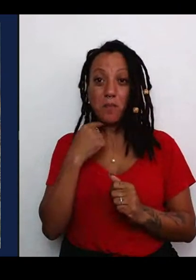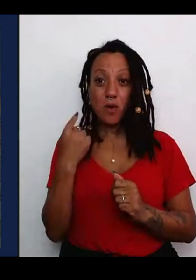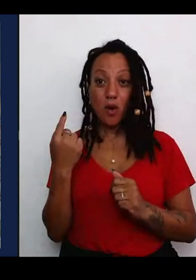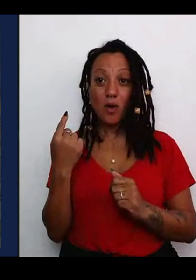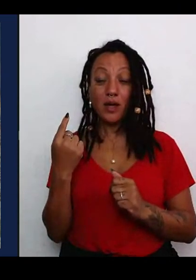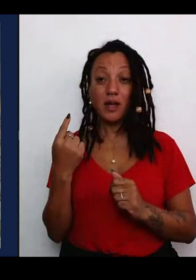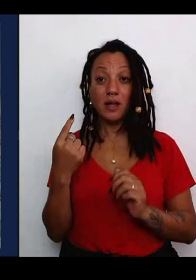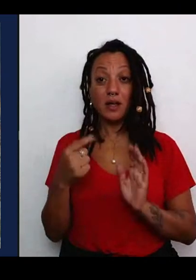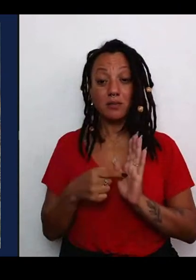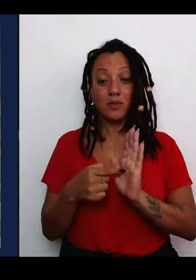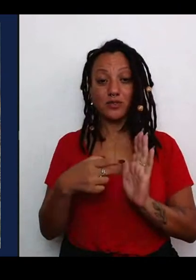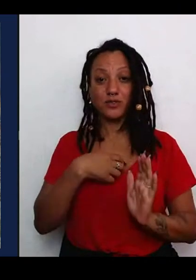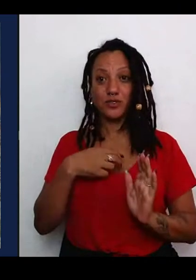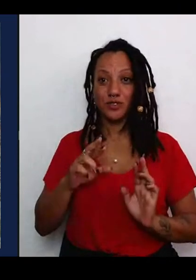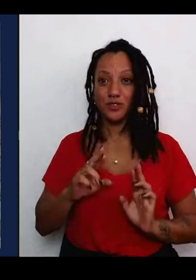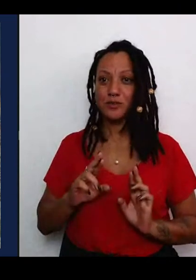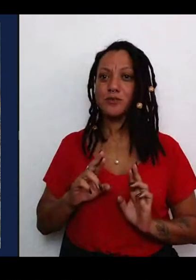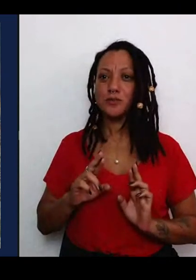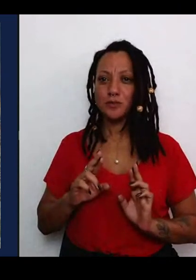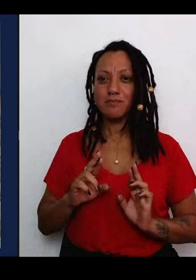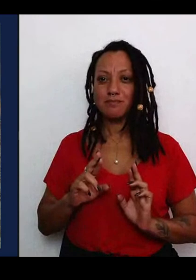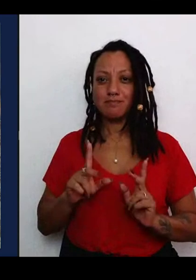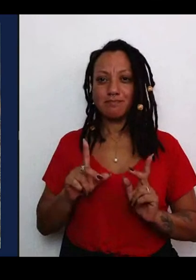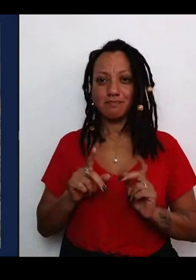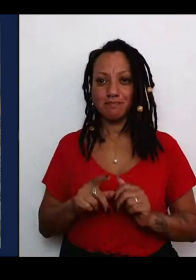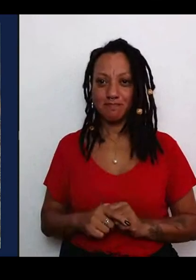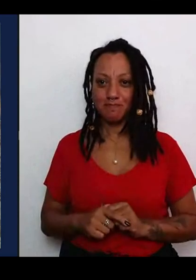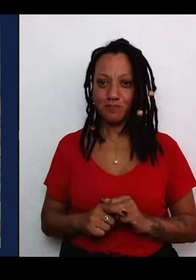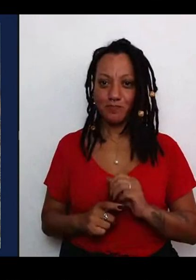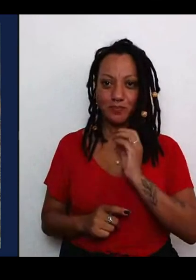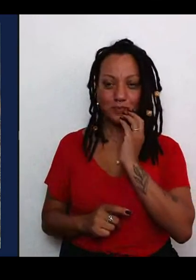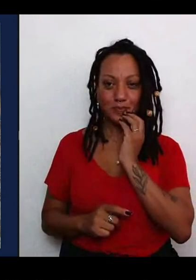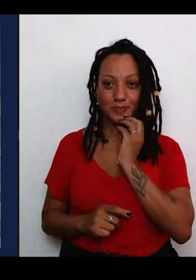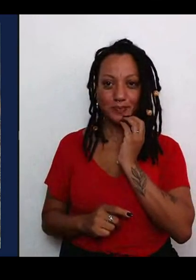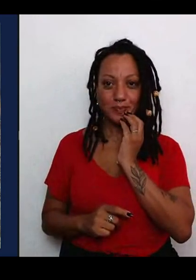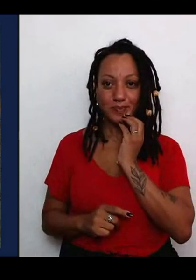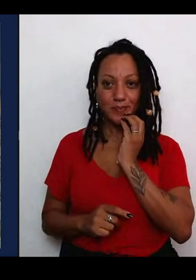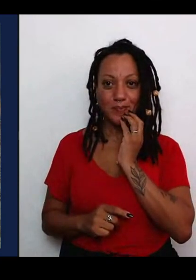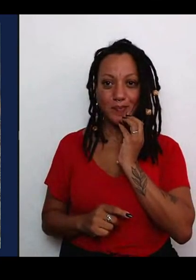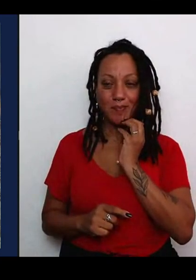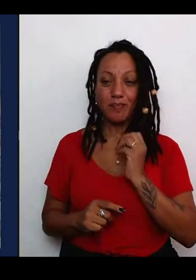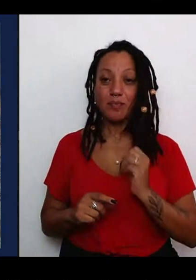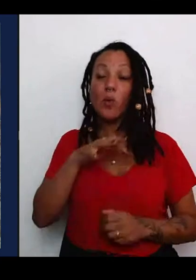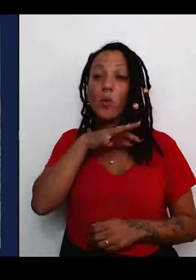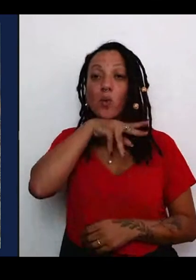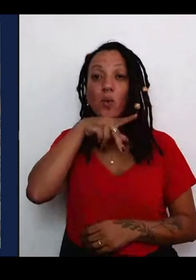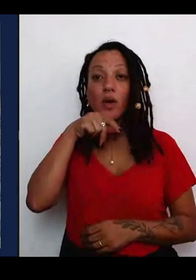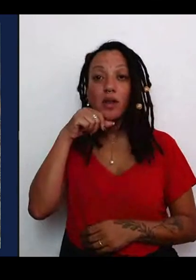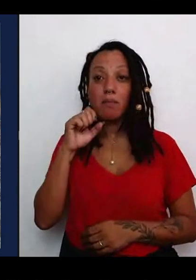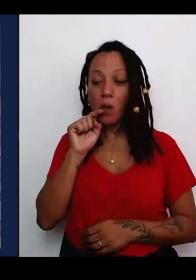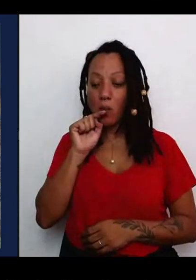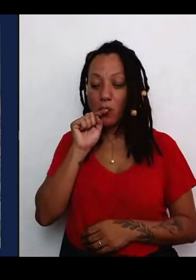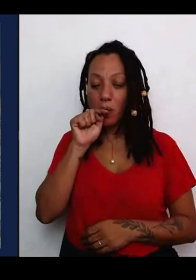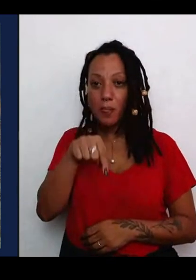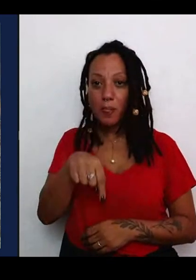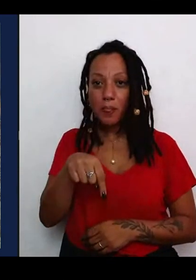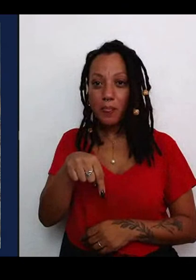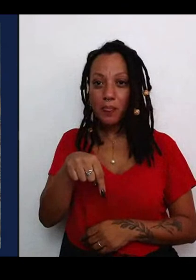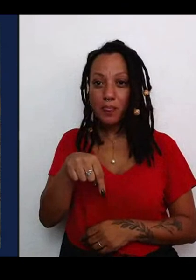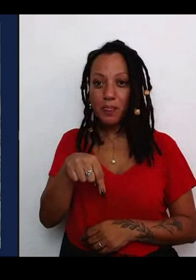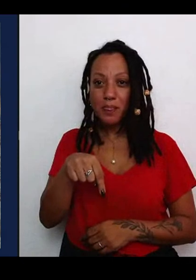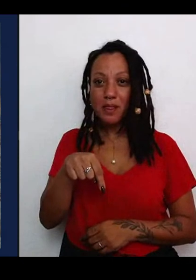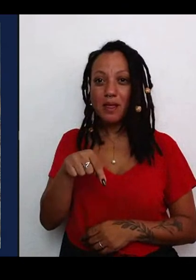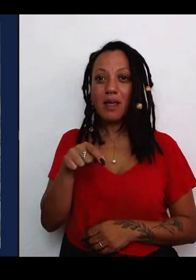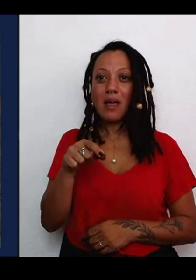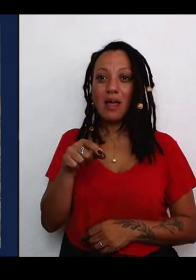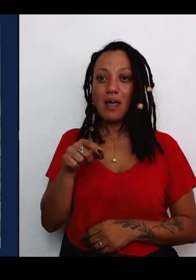animal that she saw on the road and she describe it as a dead body in the middle of the pavement um who